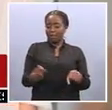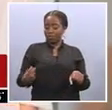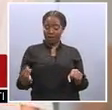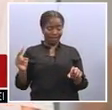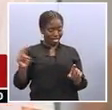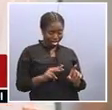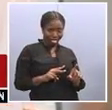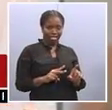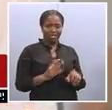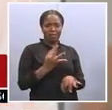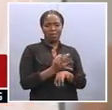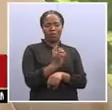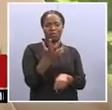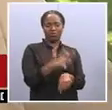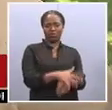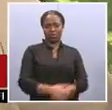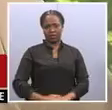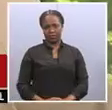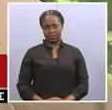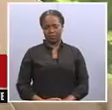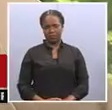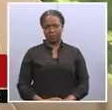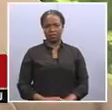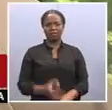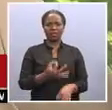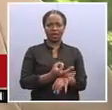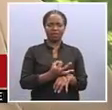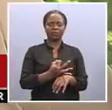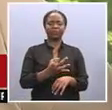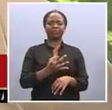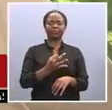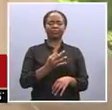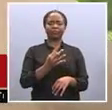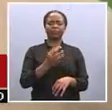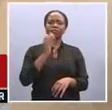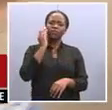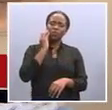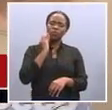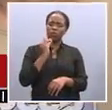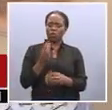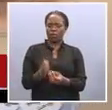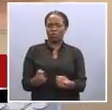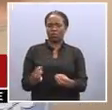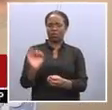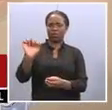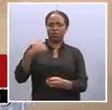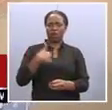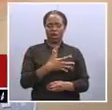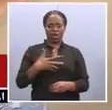watched helplessly. I'd phoned his dad to pick his kids up because, I mean, the lady that was watching